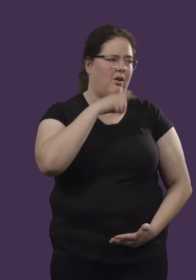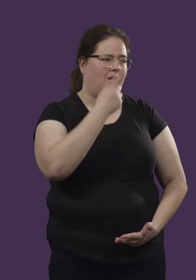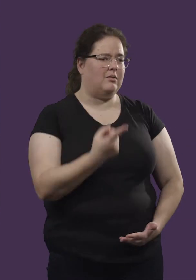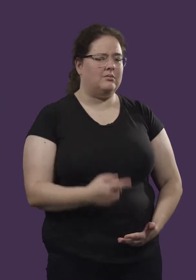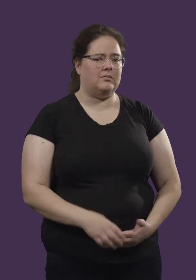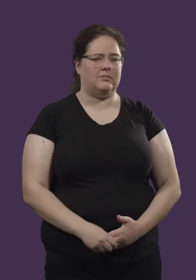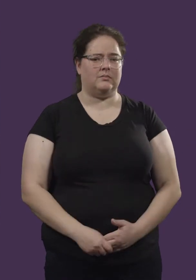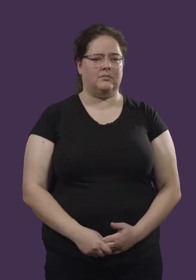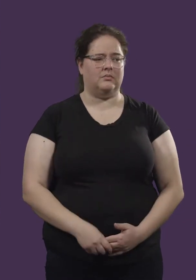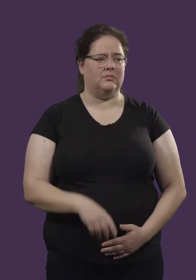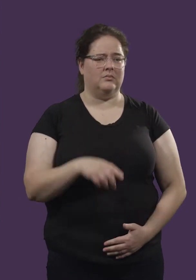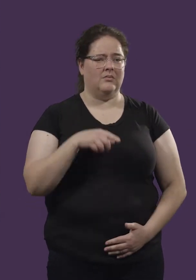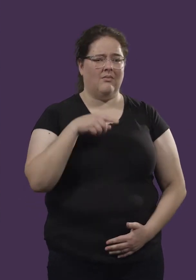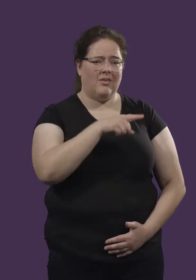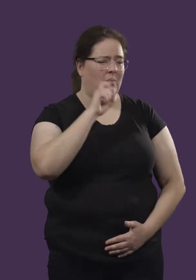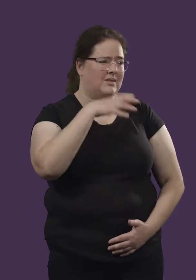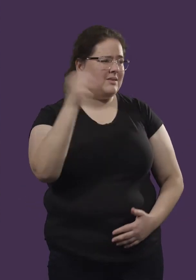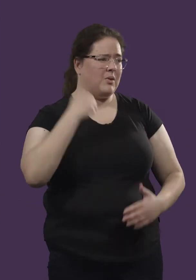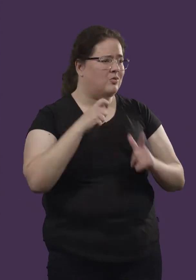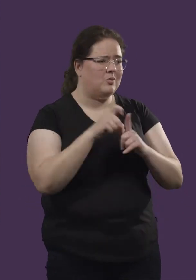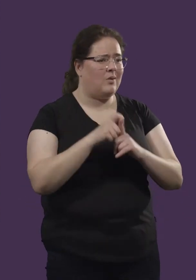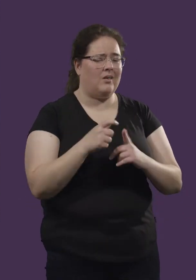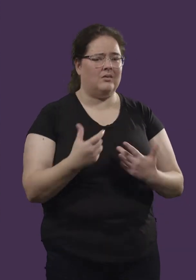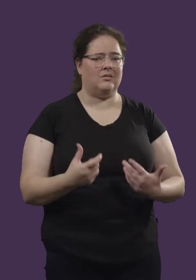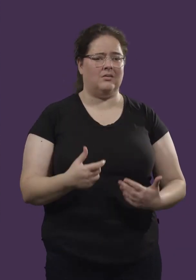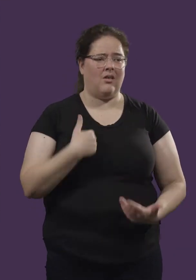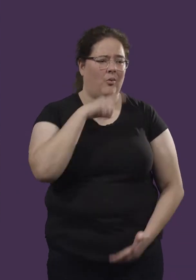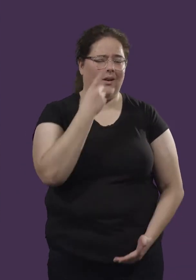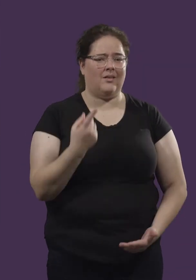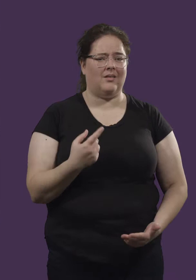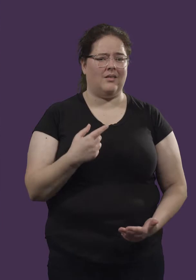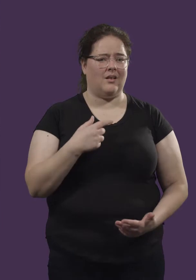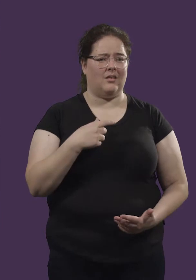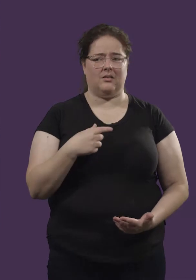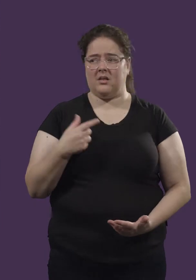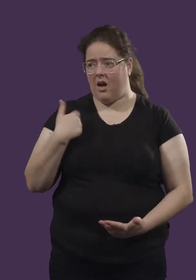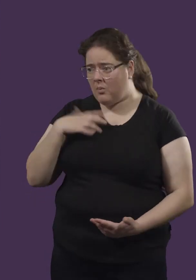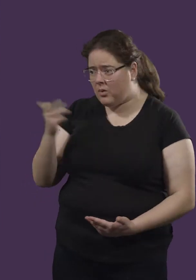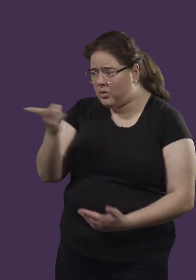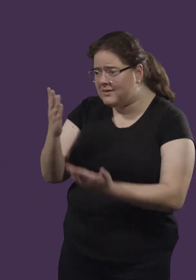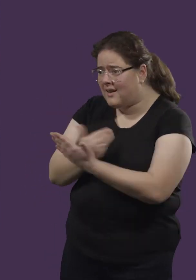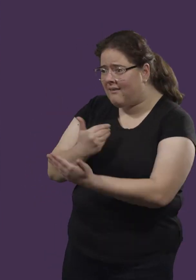Look, I can't. They'll take Lydia off me. I can't. I just want you and Lydia to be safe.